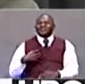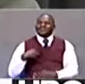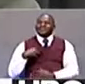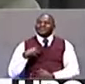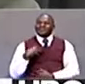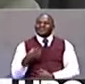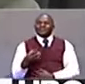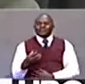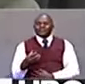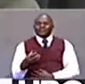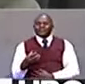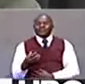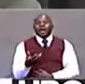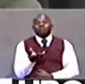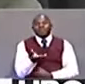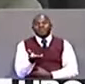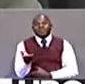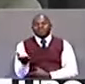amass around you,